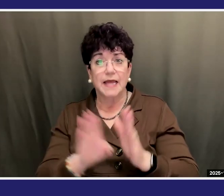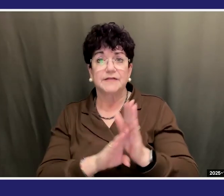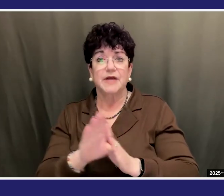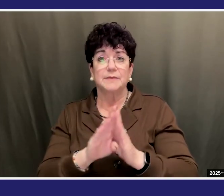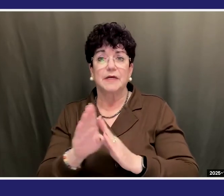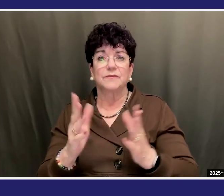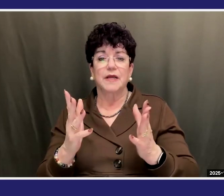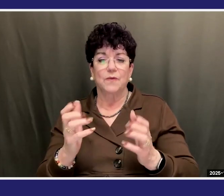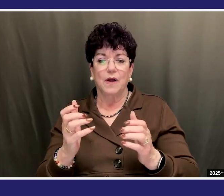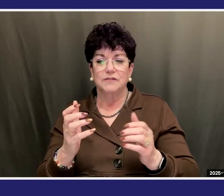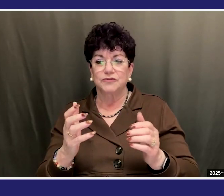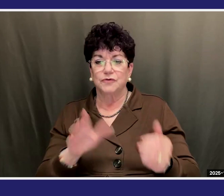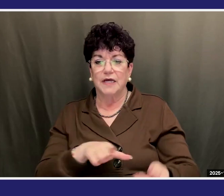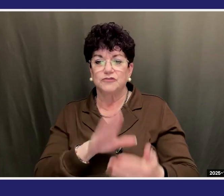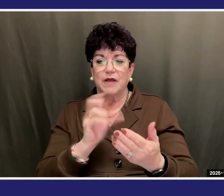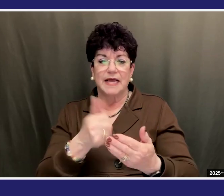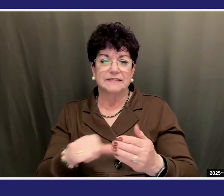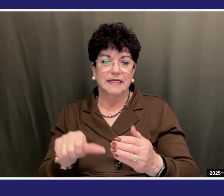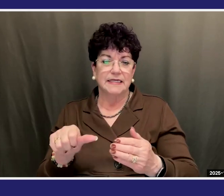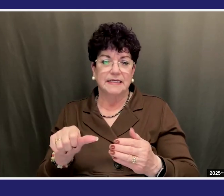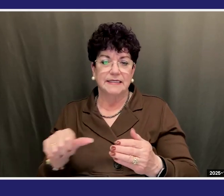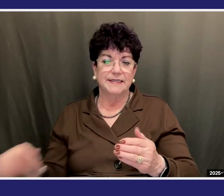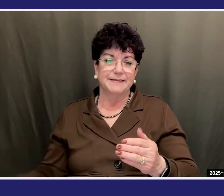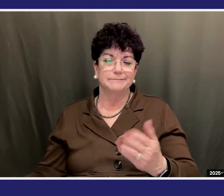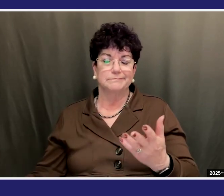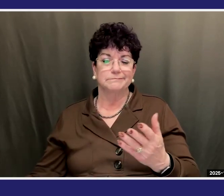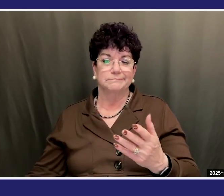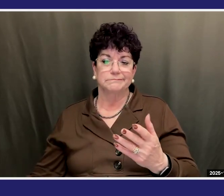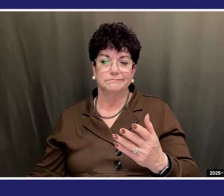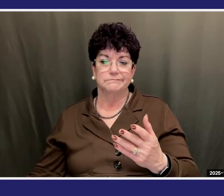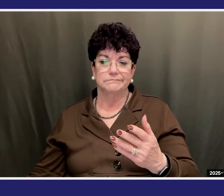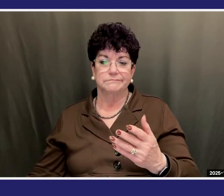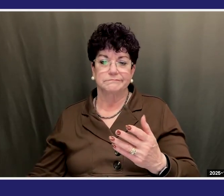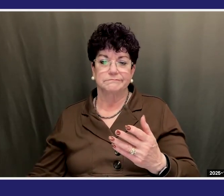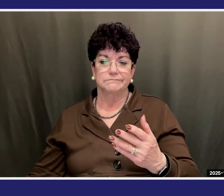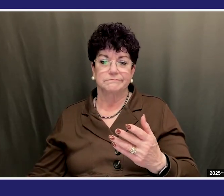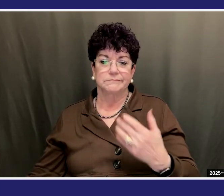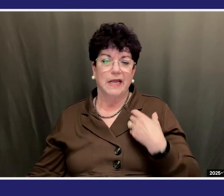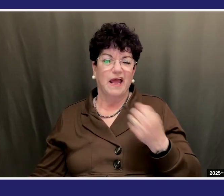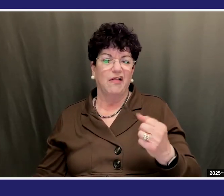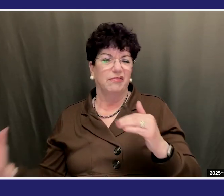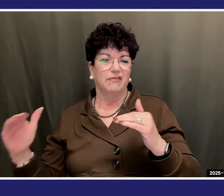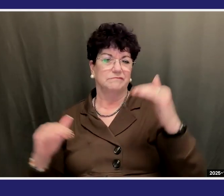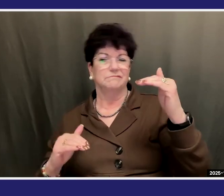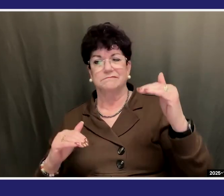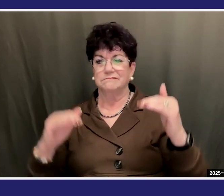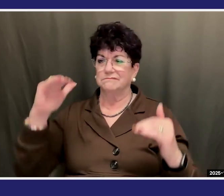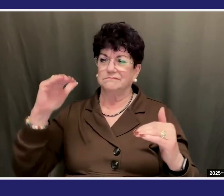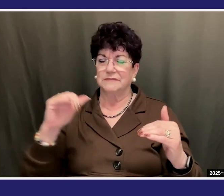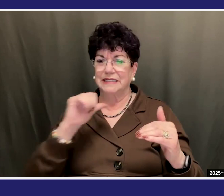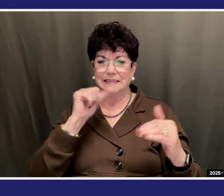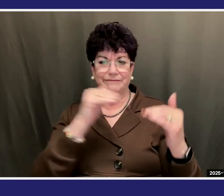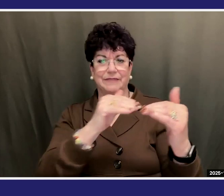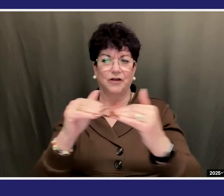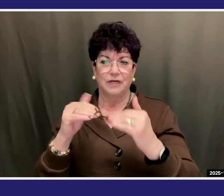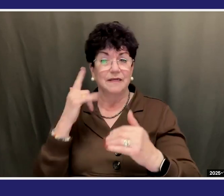health inequities that are quite, specific to specific regions around the state. We know, again, that California is a large